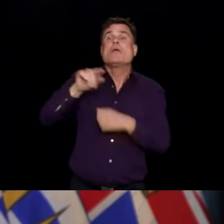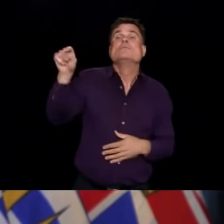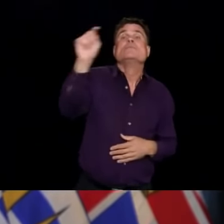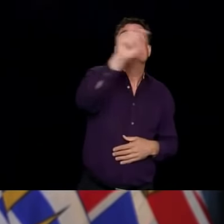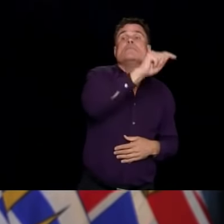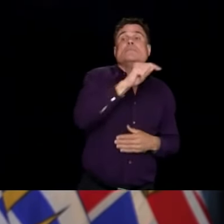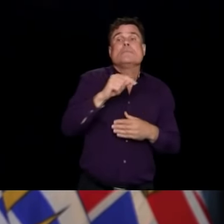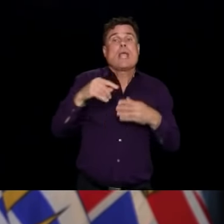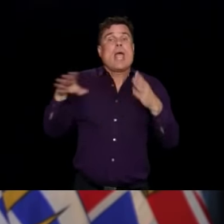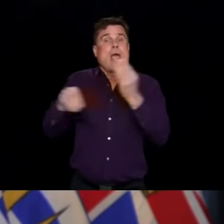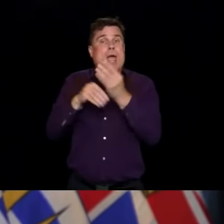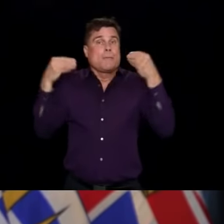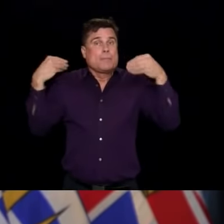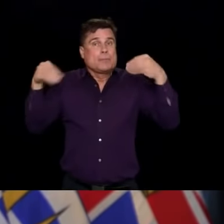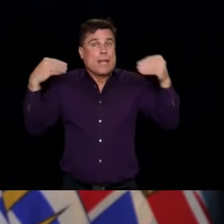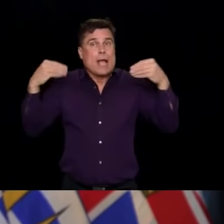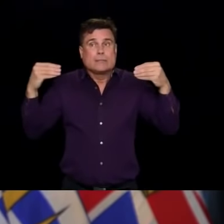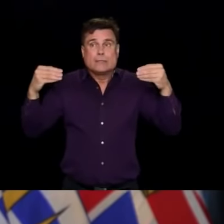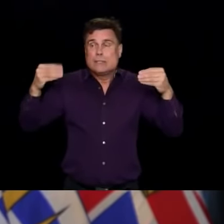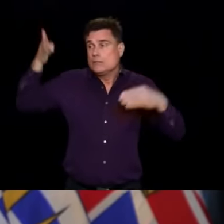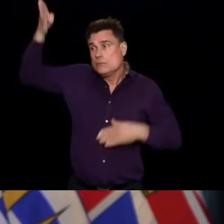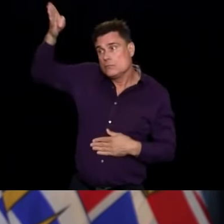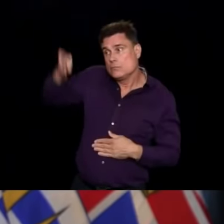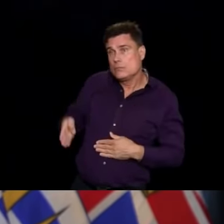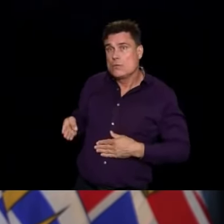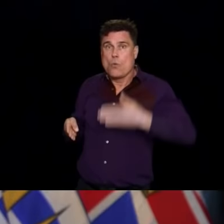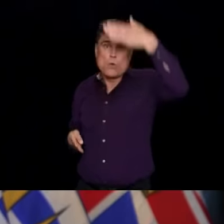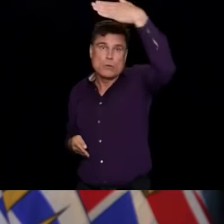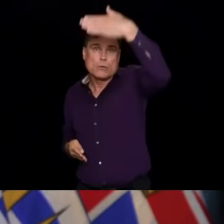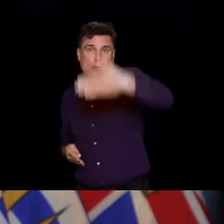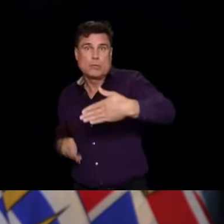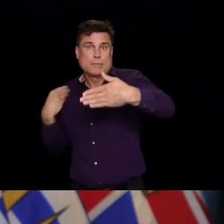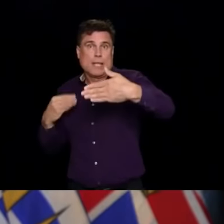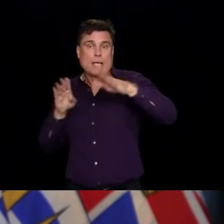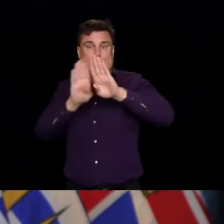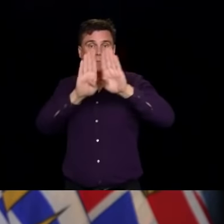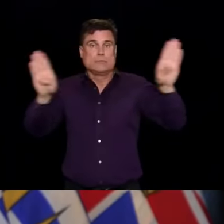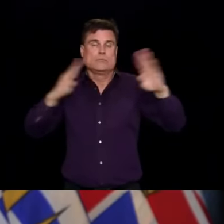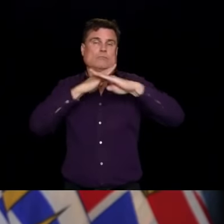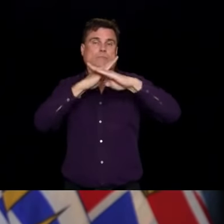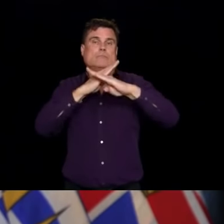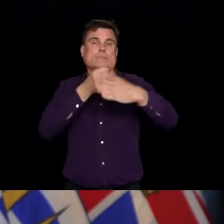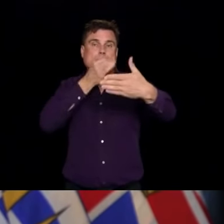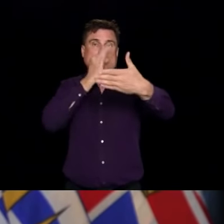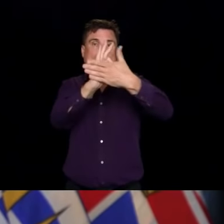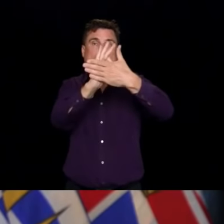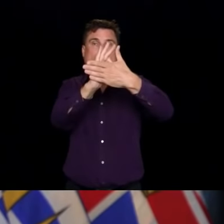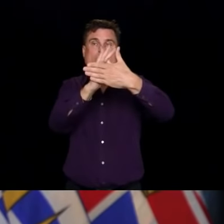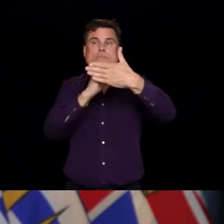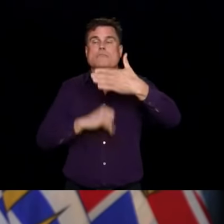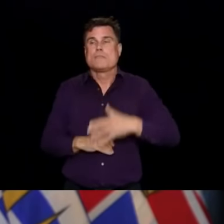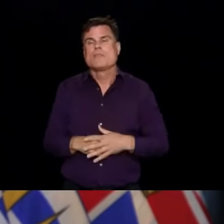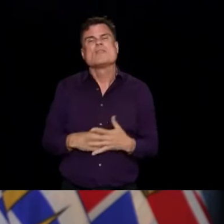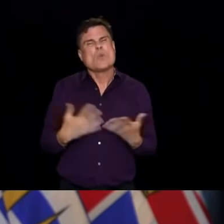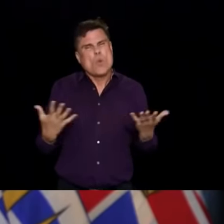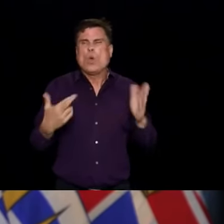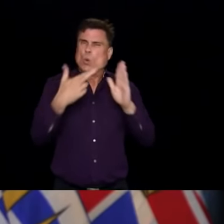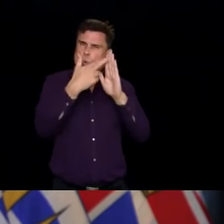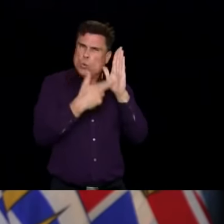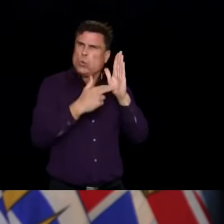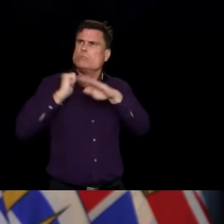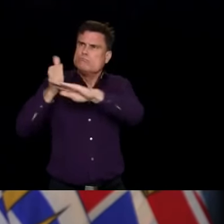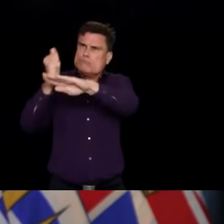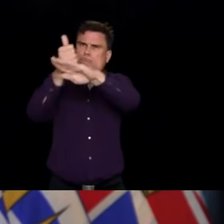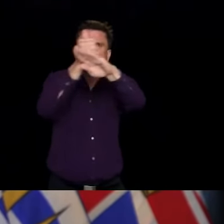wearing medical masks or non-medical masks even, like ensuring we have safe distances between people,